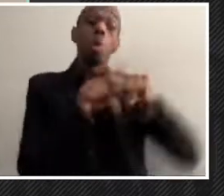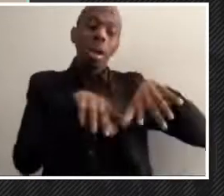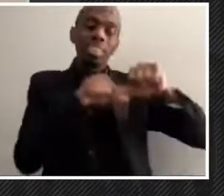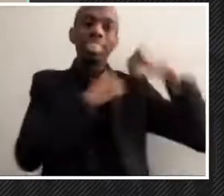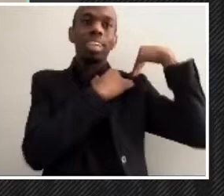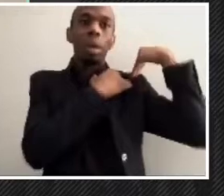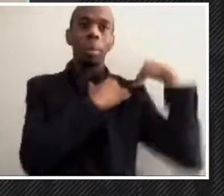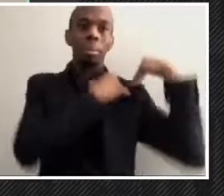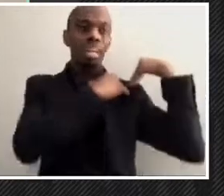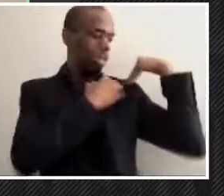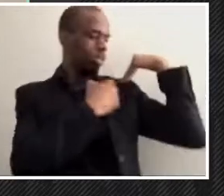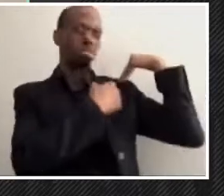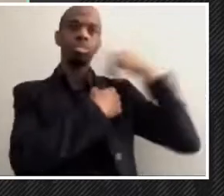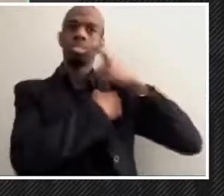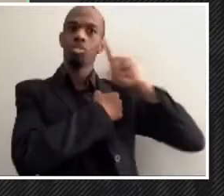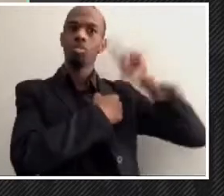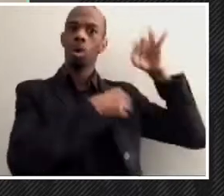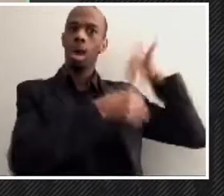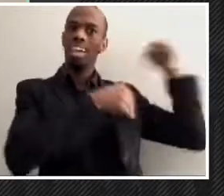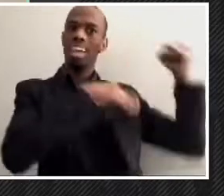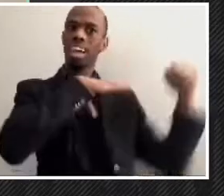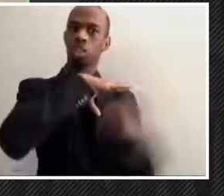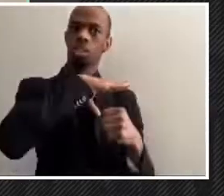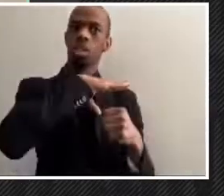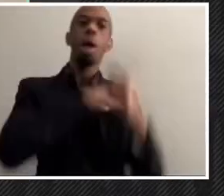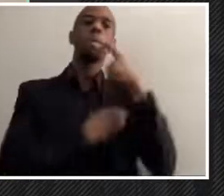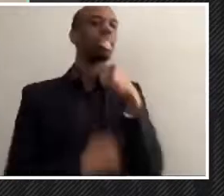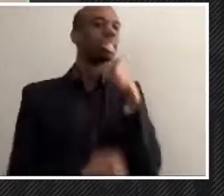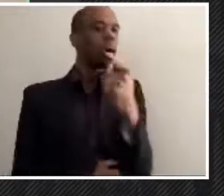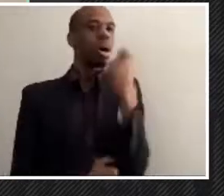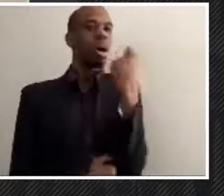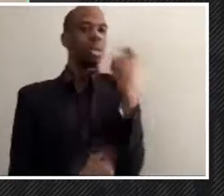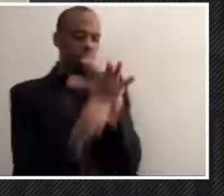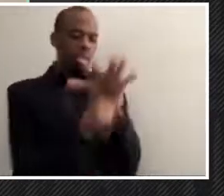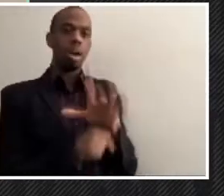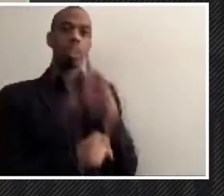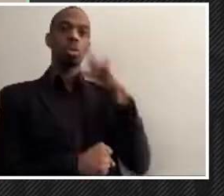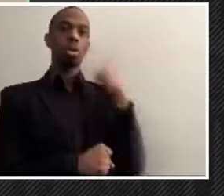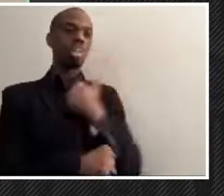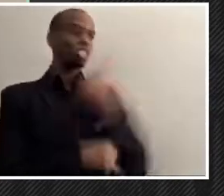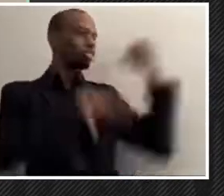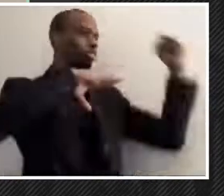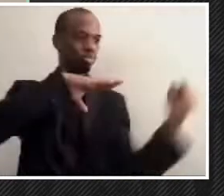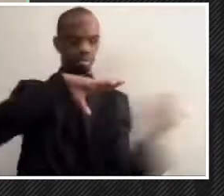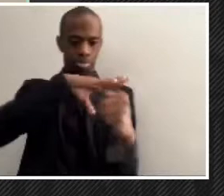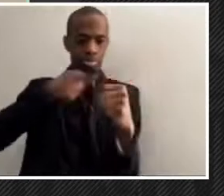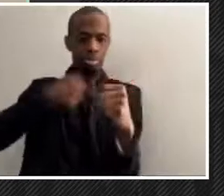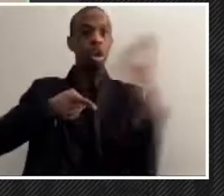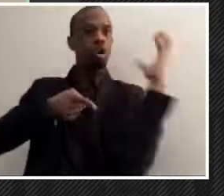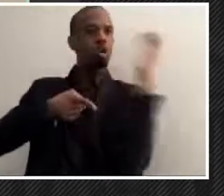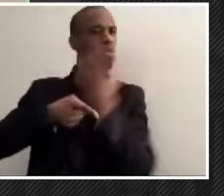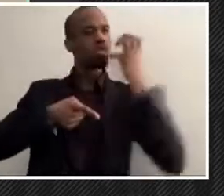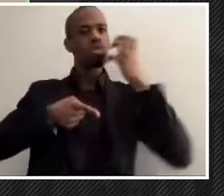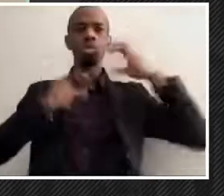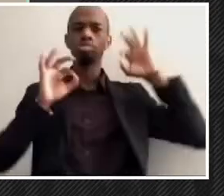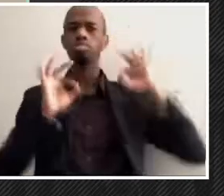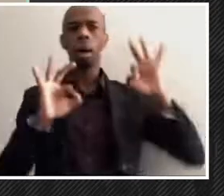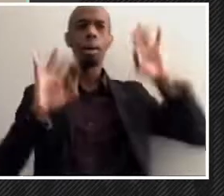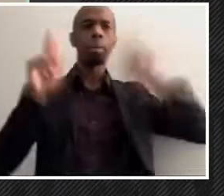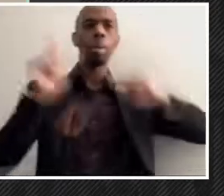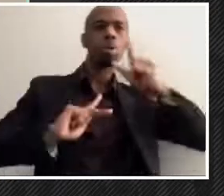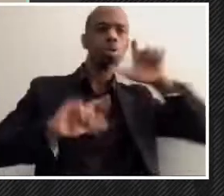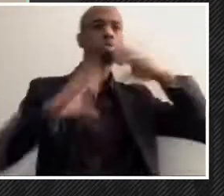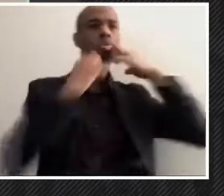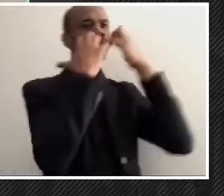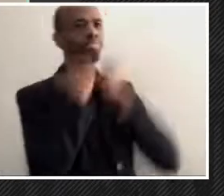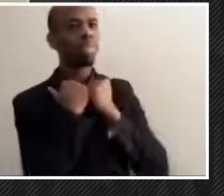elections are done. Because it's not enough to just get great people in office who are amazing and lovely and care about our issues. It's about